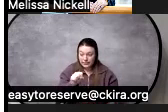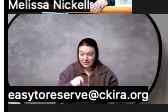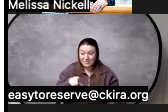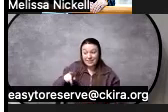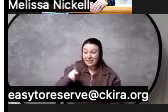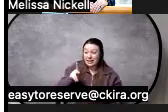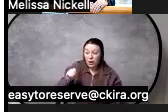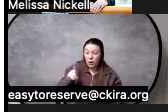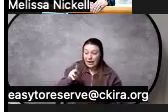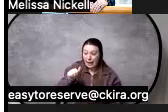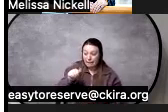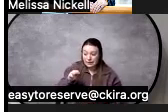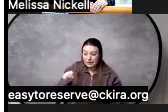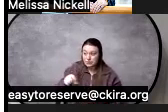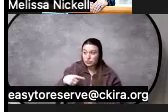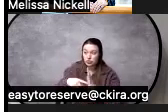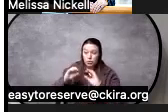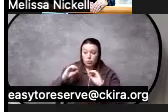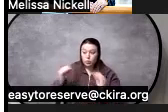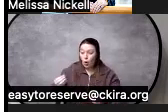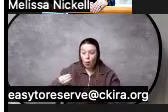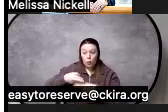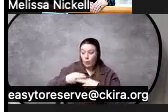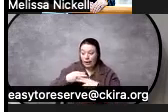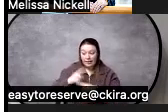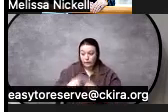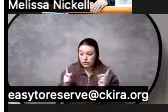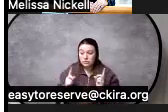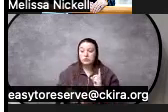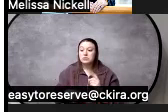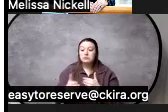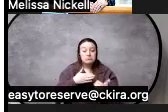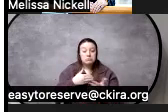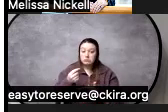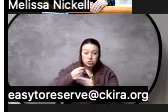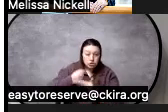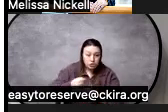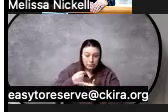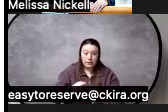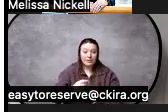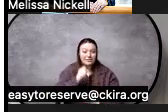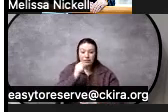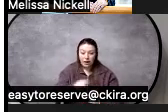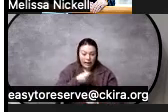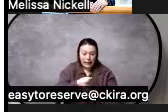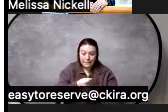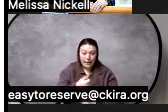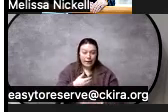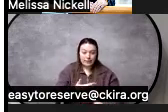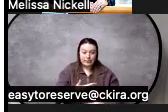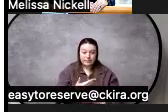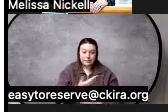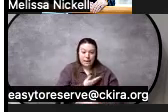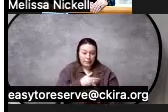in the body weight. Offspring genotype, respective to treatment, does not influence offspring body weight. I also have to